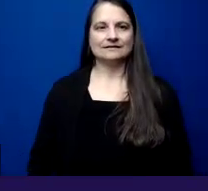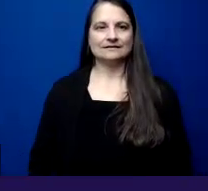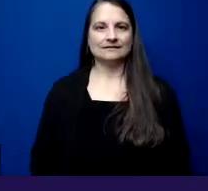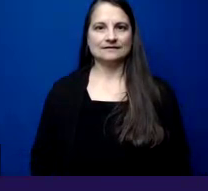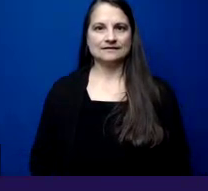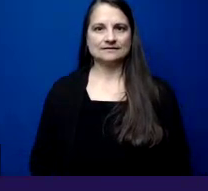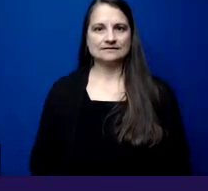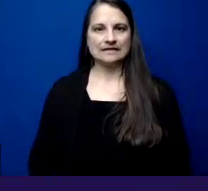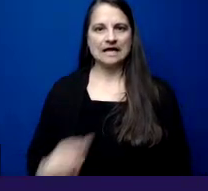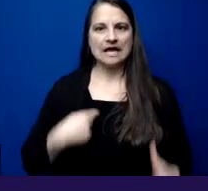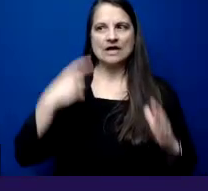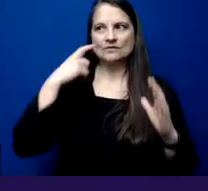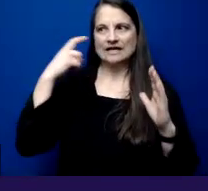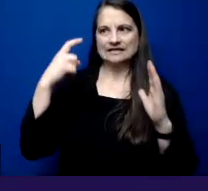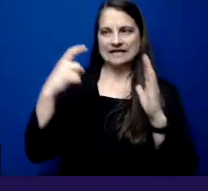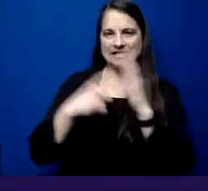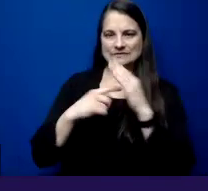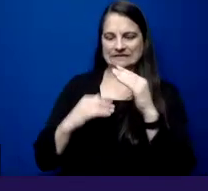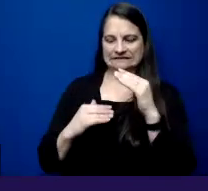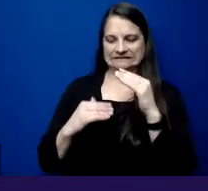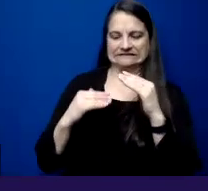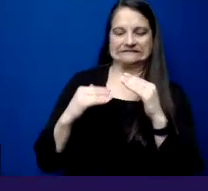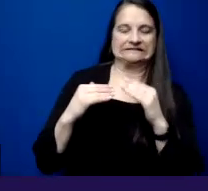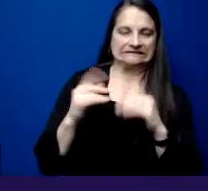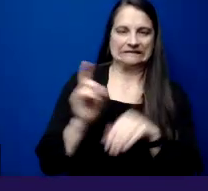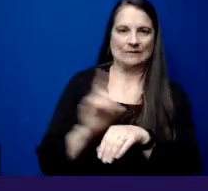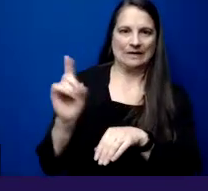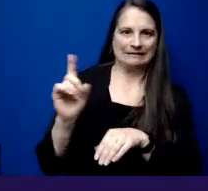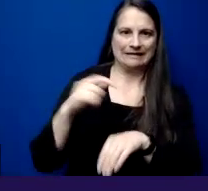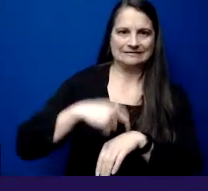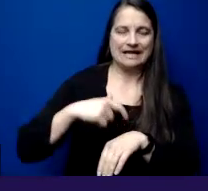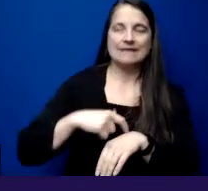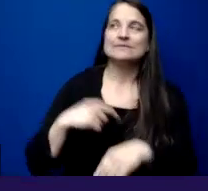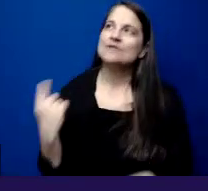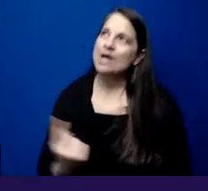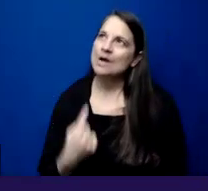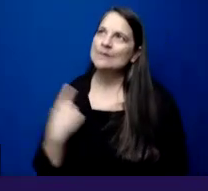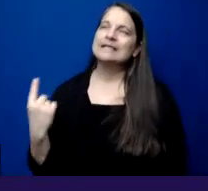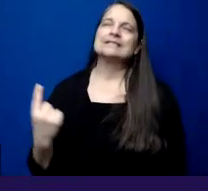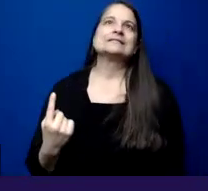I recognize we're getting right to our 1 o'clock time. I feel like it always goes